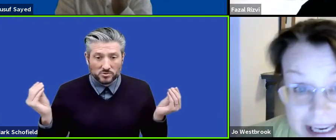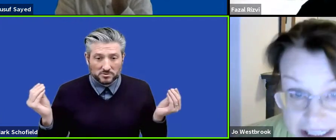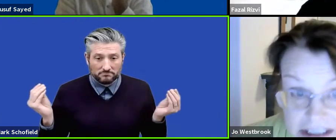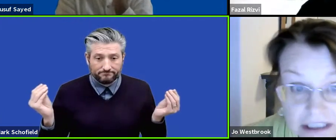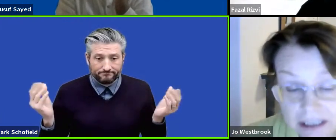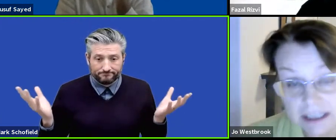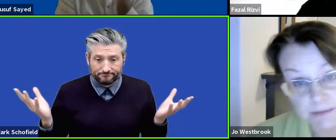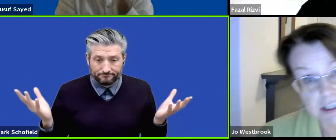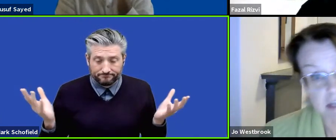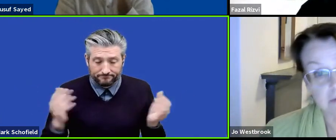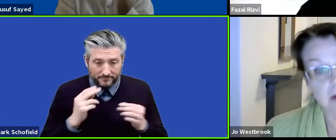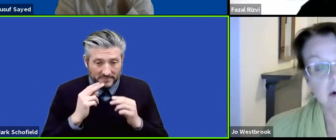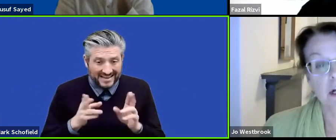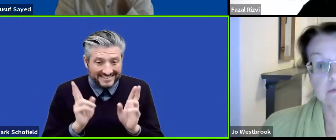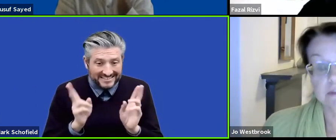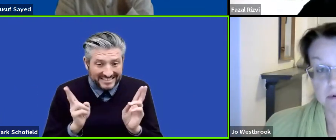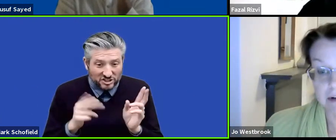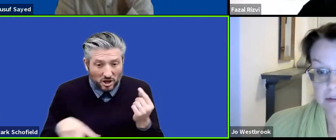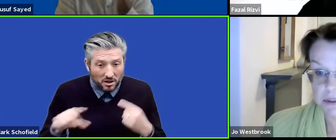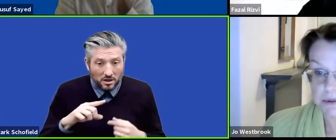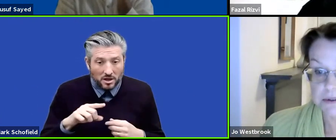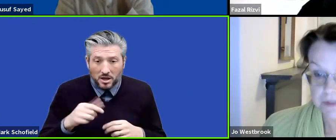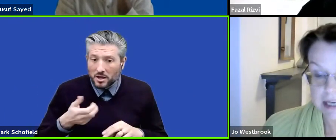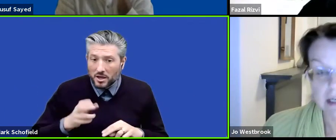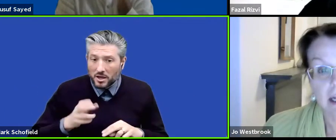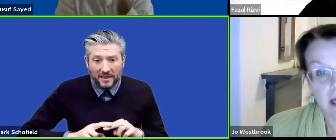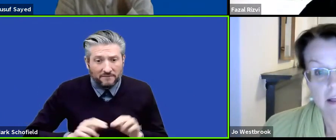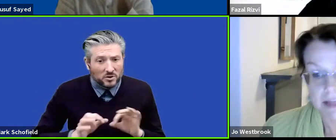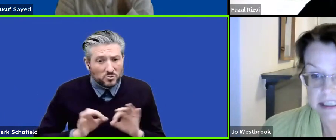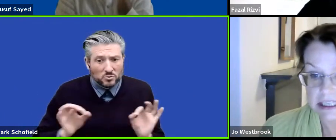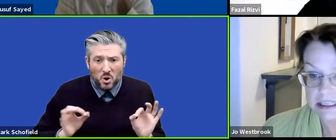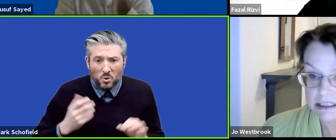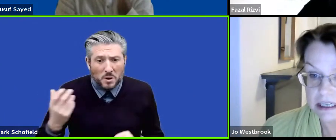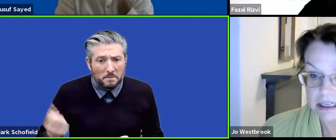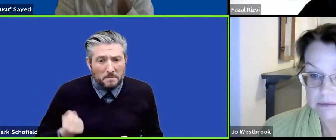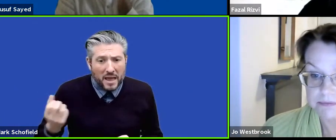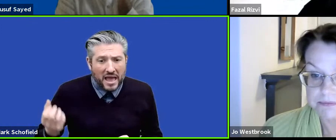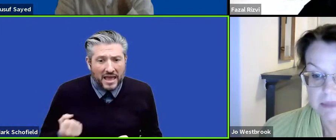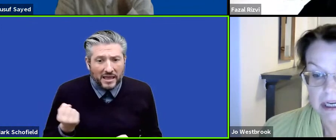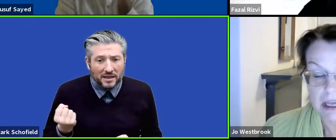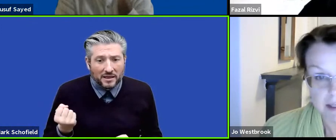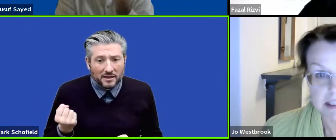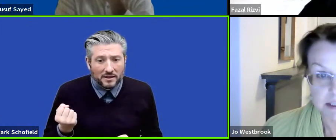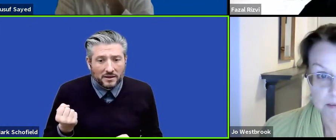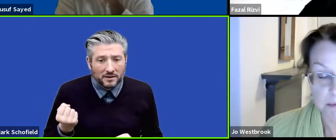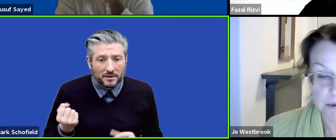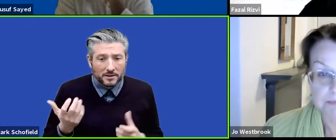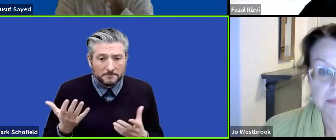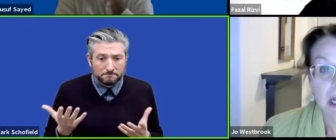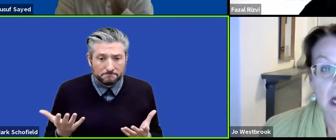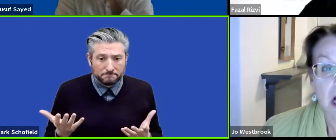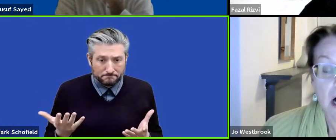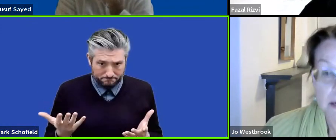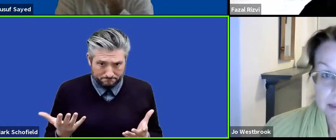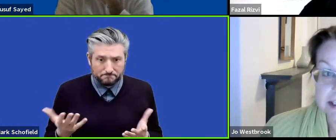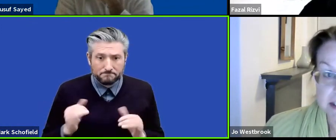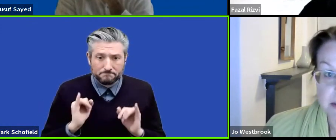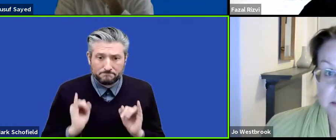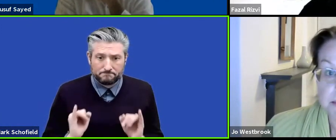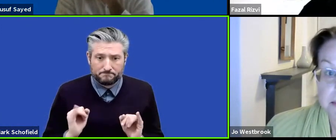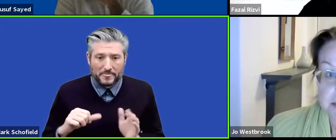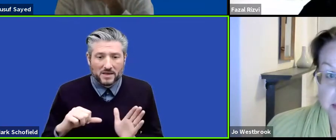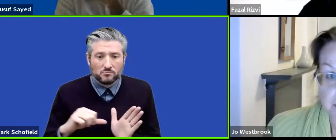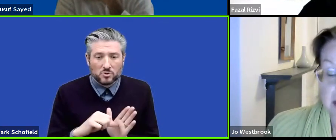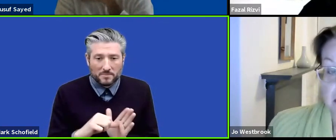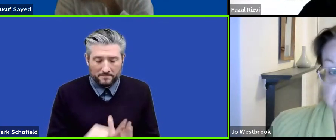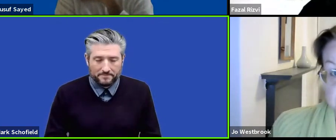getting paid, especially if they're in low-fee private schools, then that is a problem. I would like